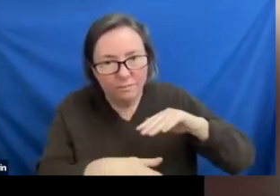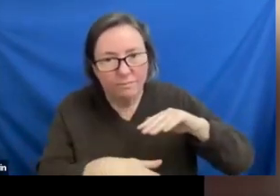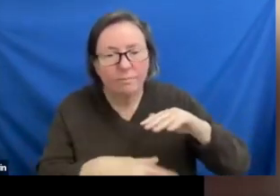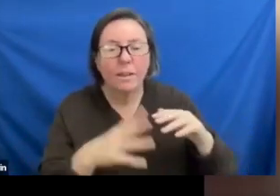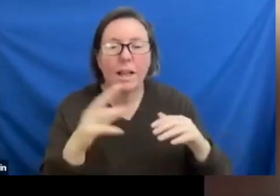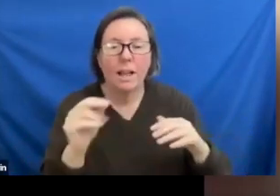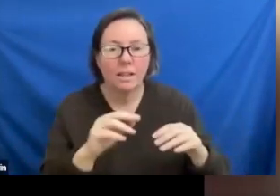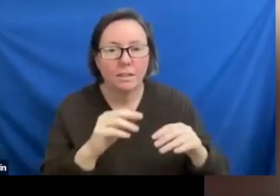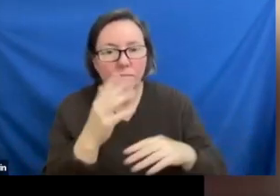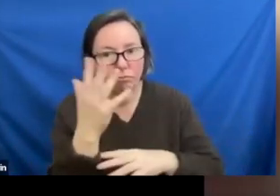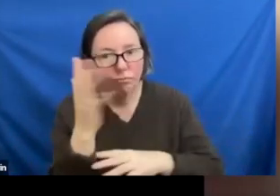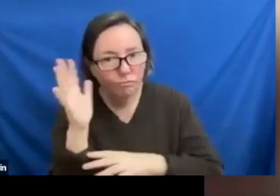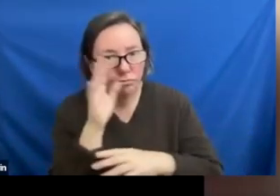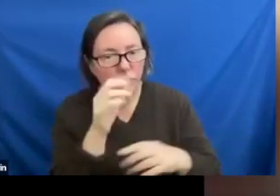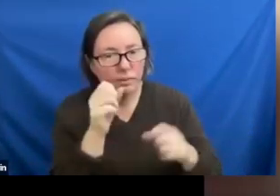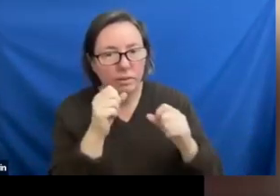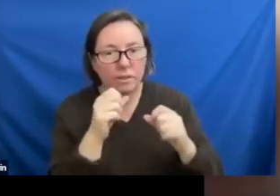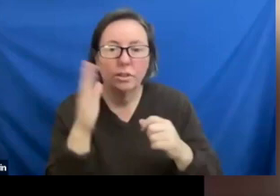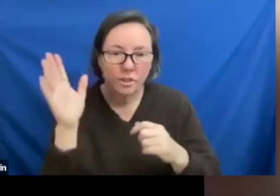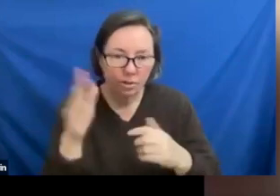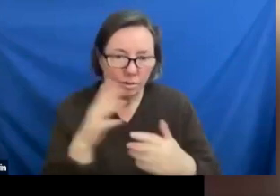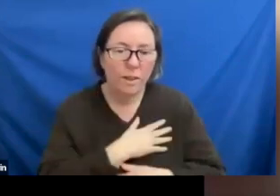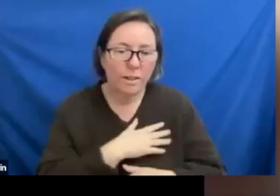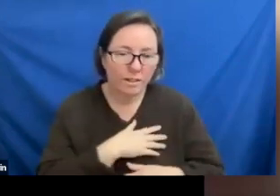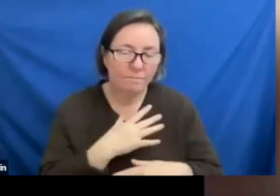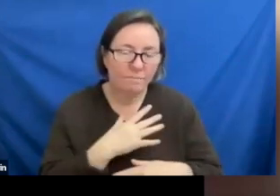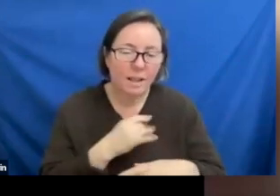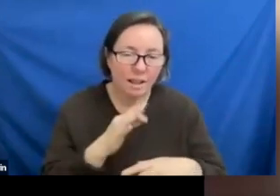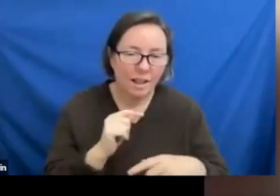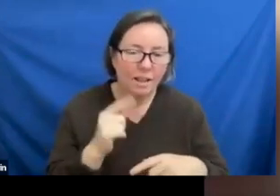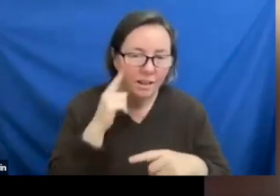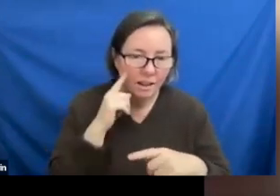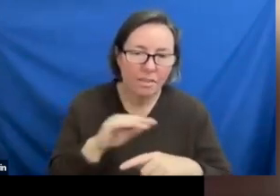very thankful when you see those trees this summer.